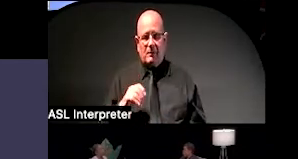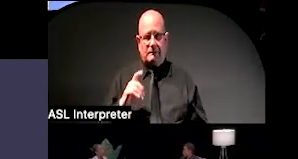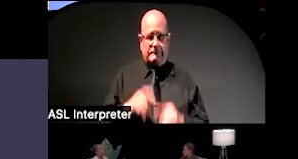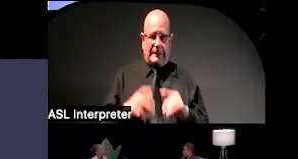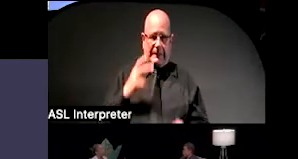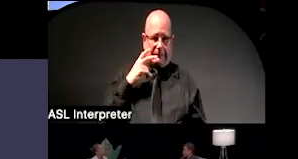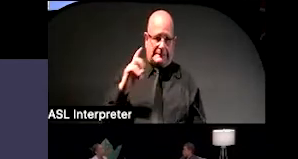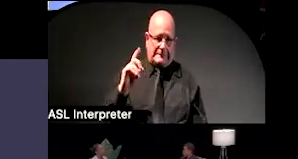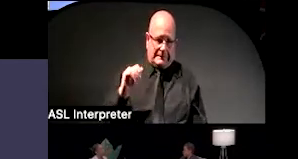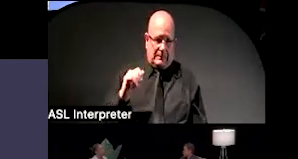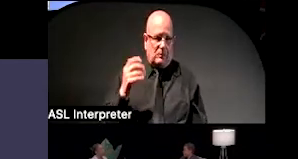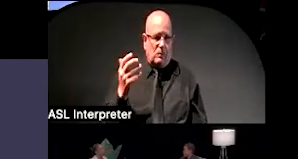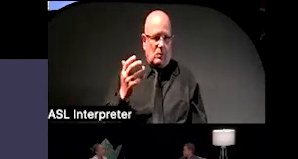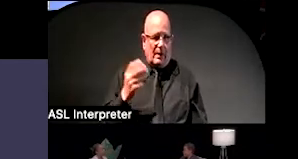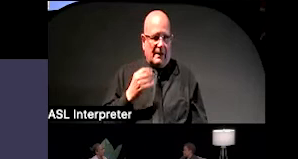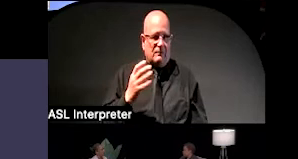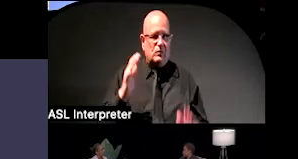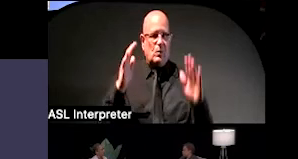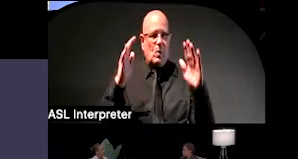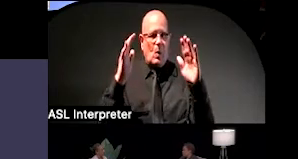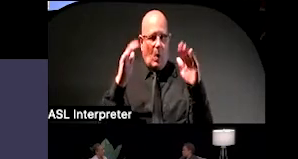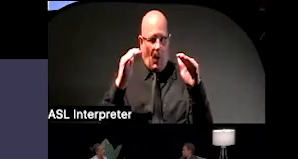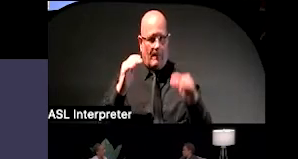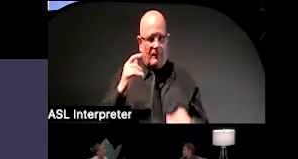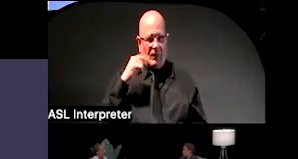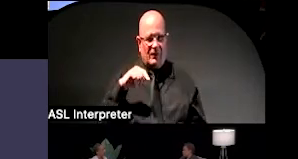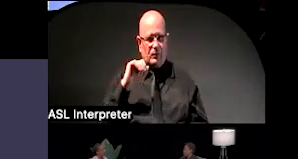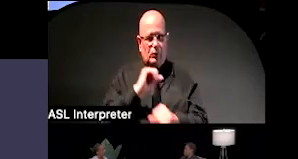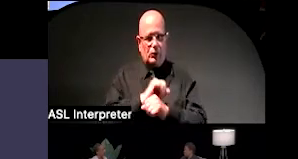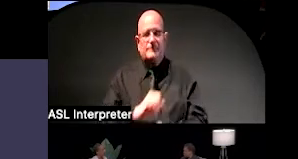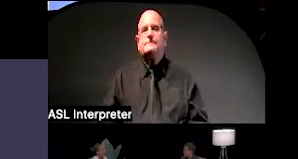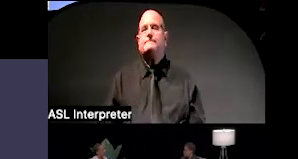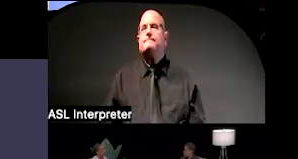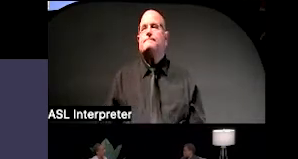Talk about what gives you hope for this work.